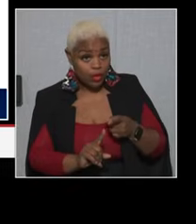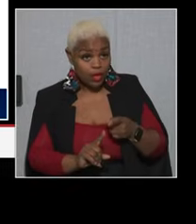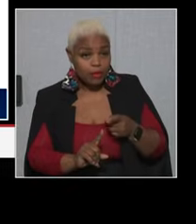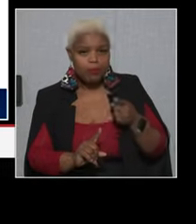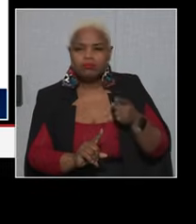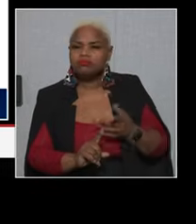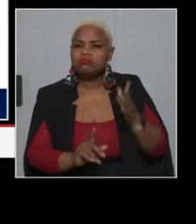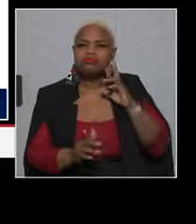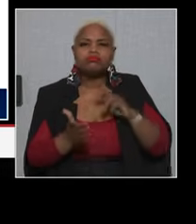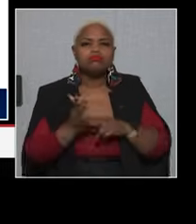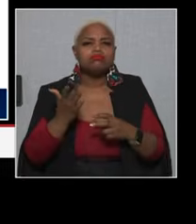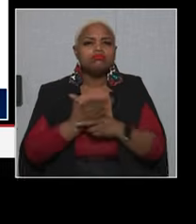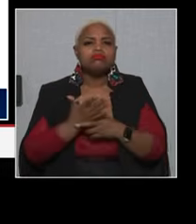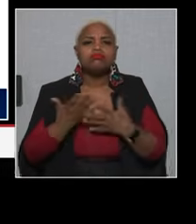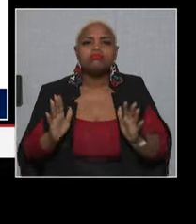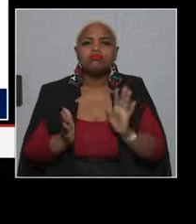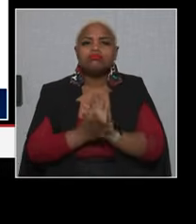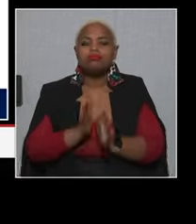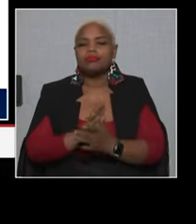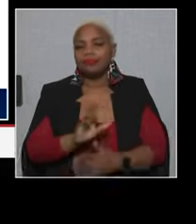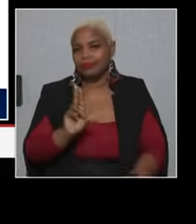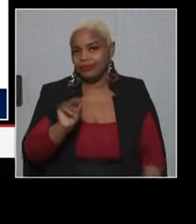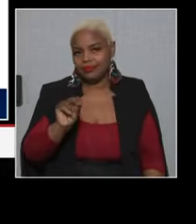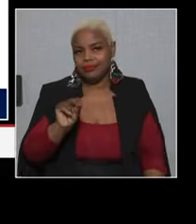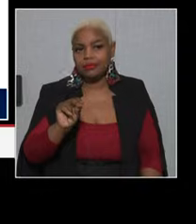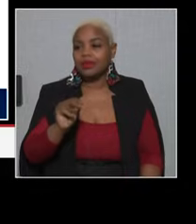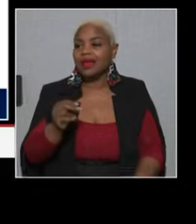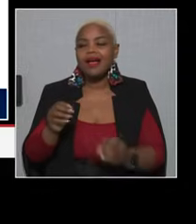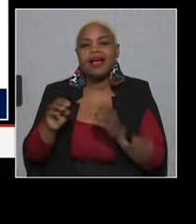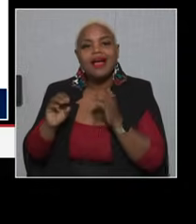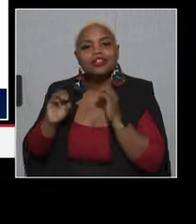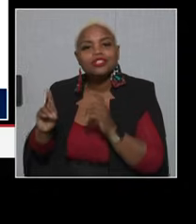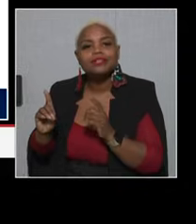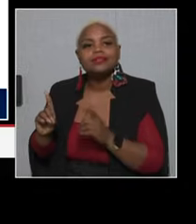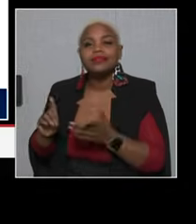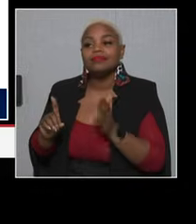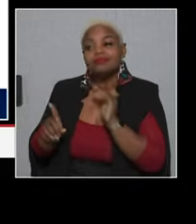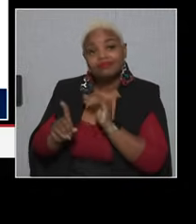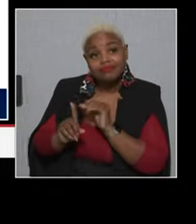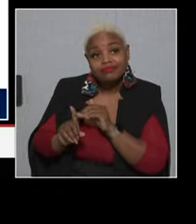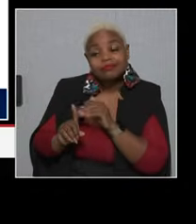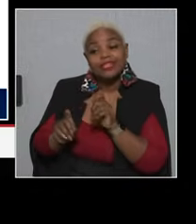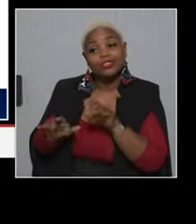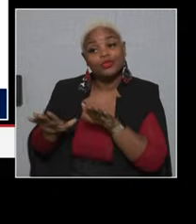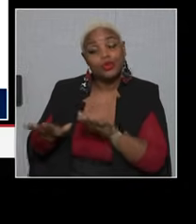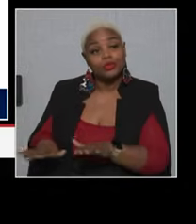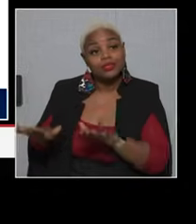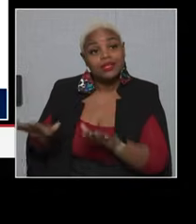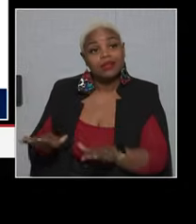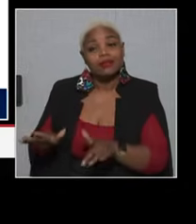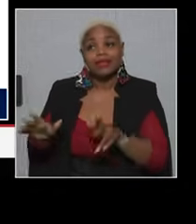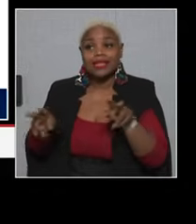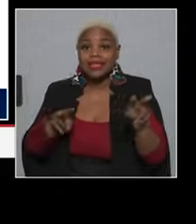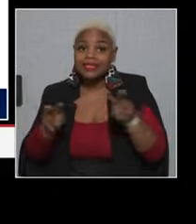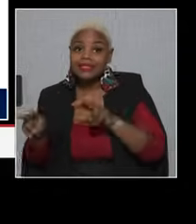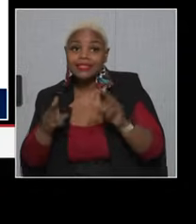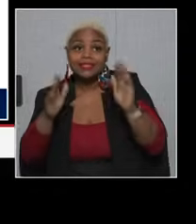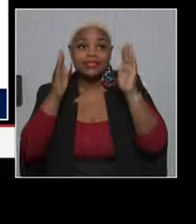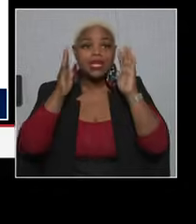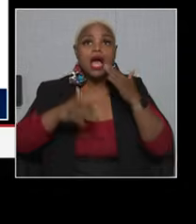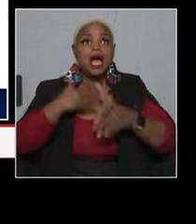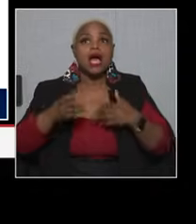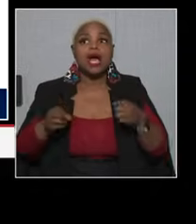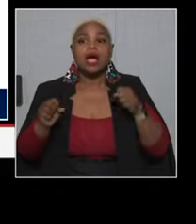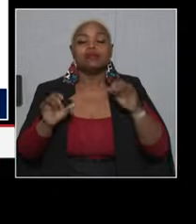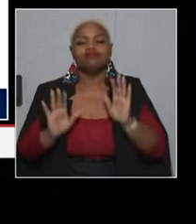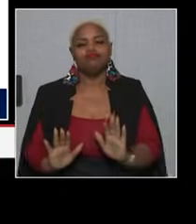citations. They're really about educating drivers, reminding them to slow down, and certainly reminding them to stay alert. We're committed to expanding these efforts